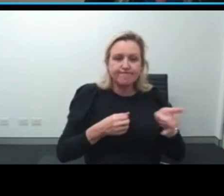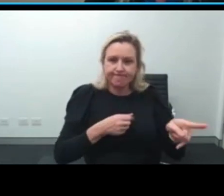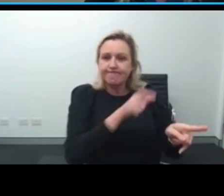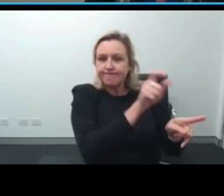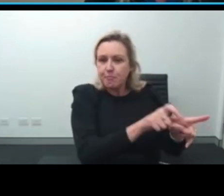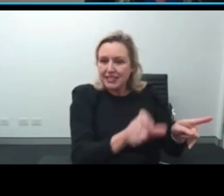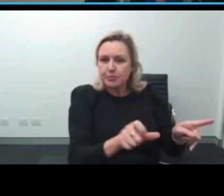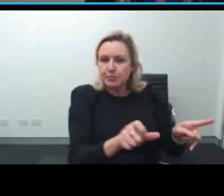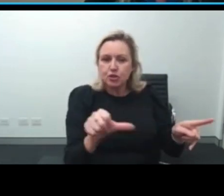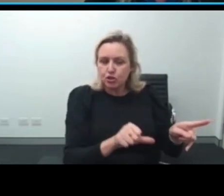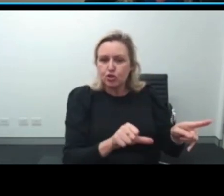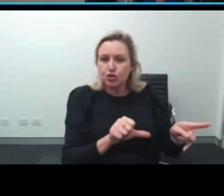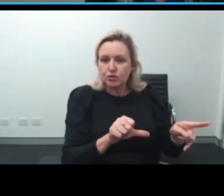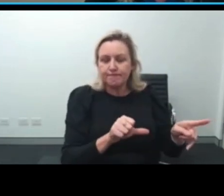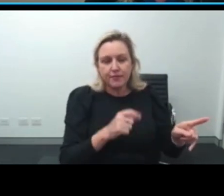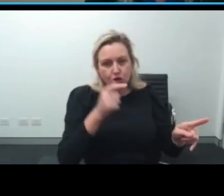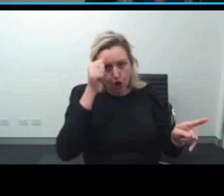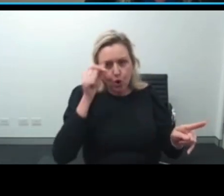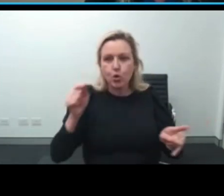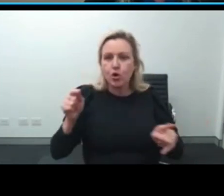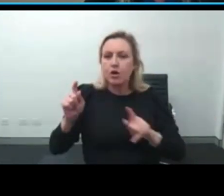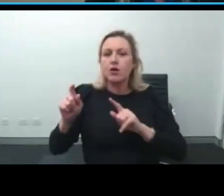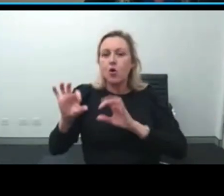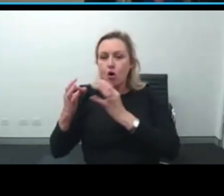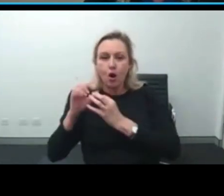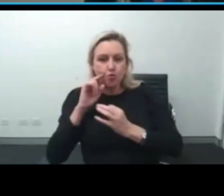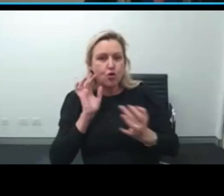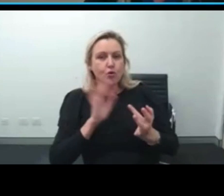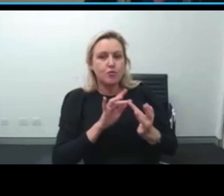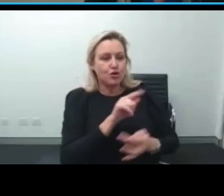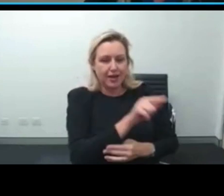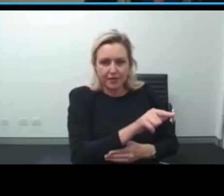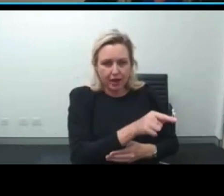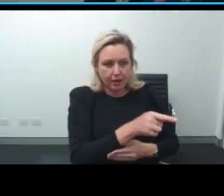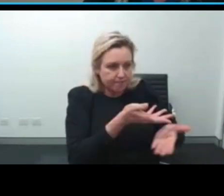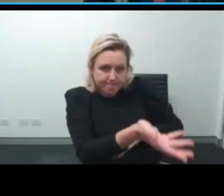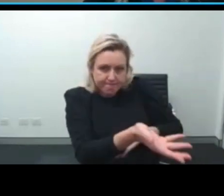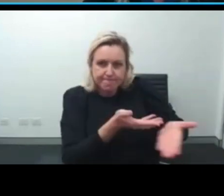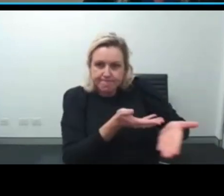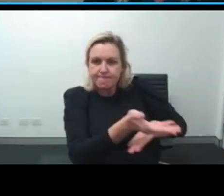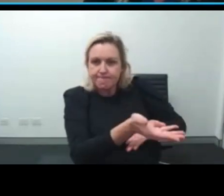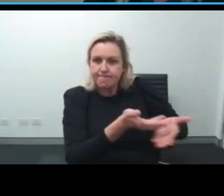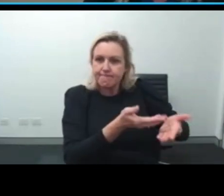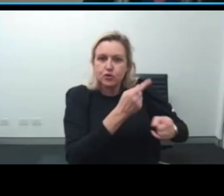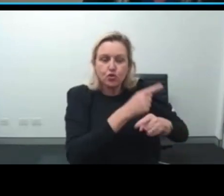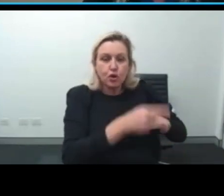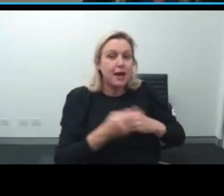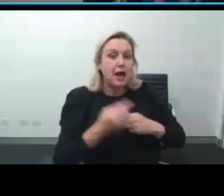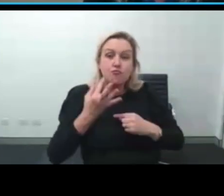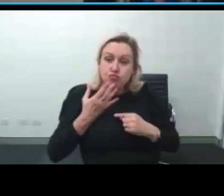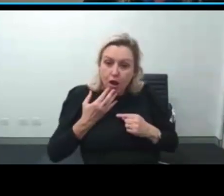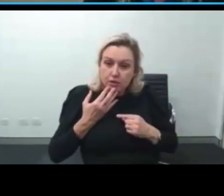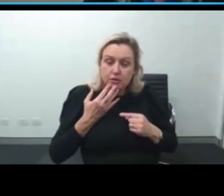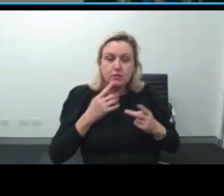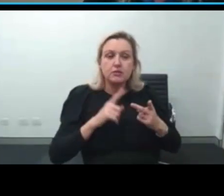expect that their provider will contact them about this issue and have a conversation with them about their prices